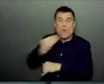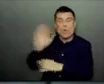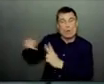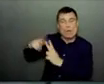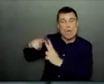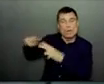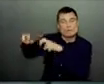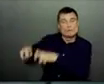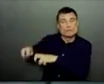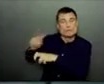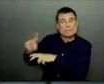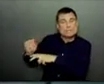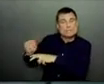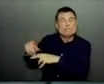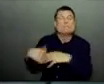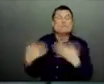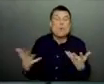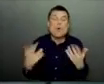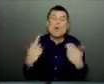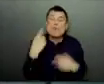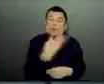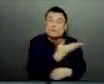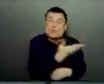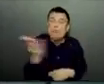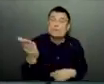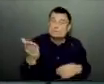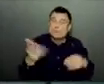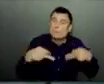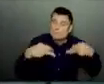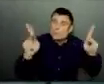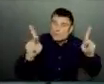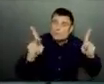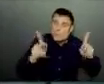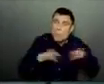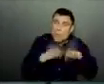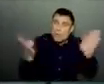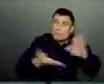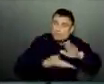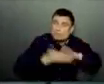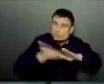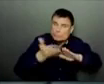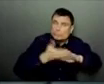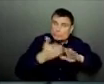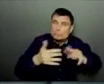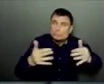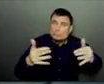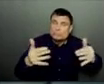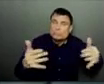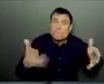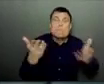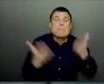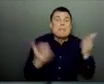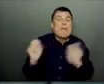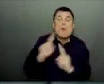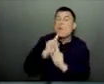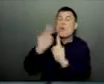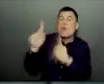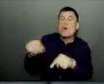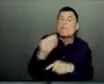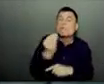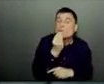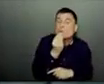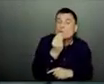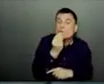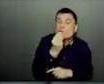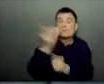Many of us will be ordering our favorite meals in, myself included. Others will be having games nights in with their households or celebrating